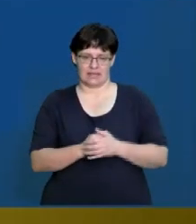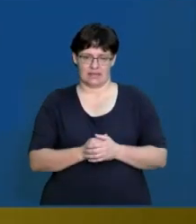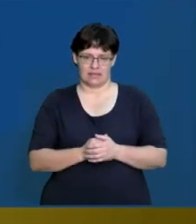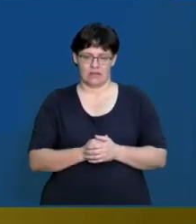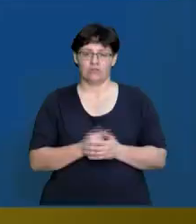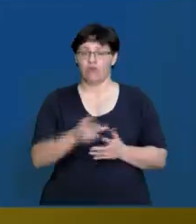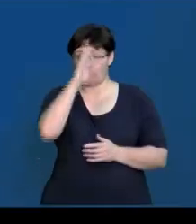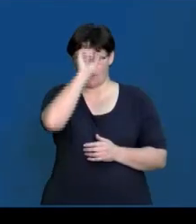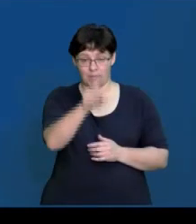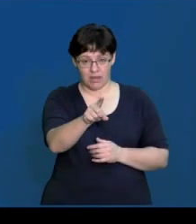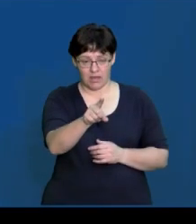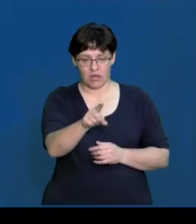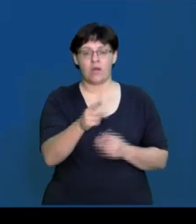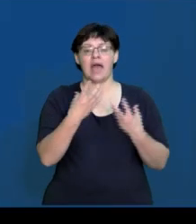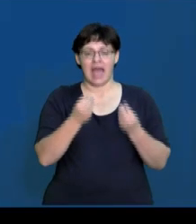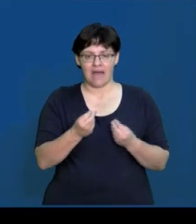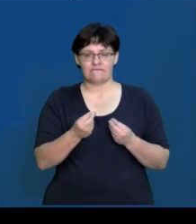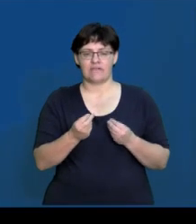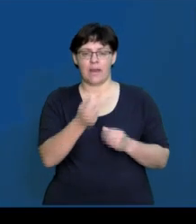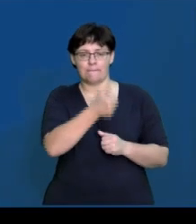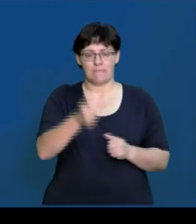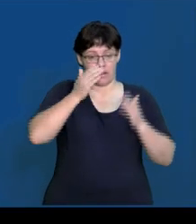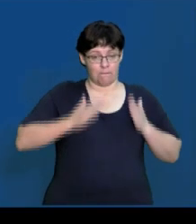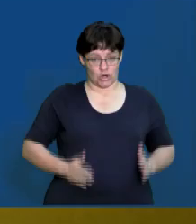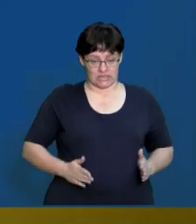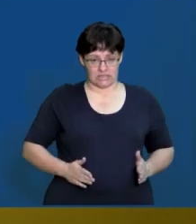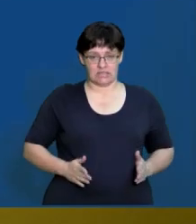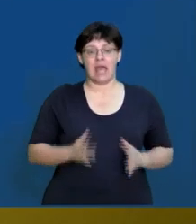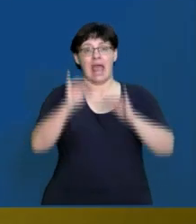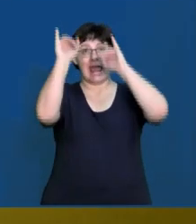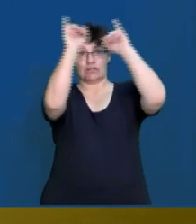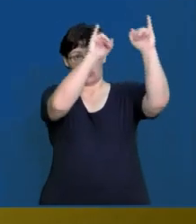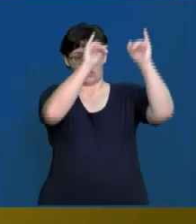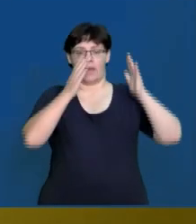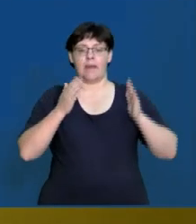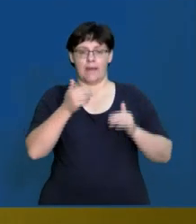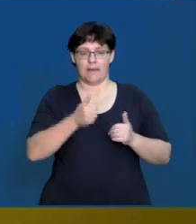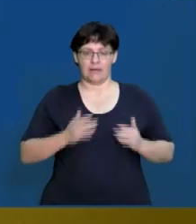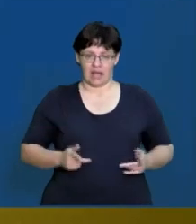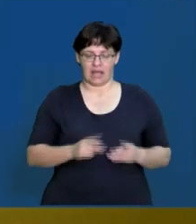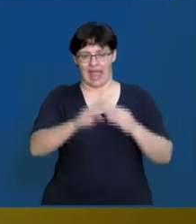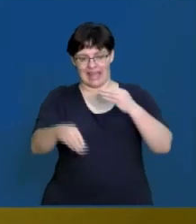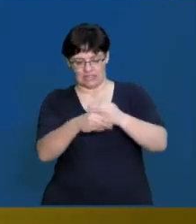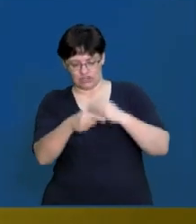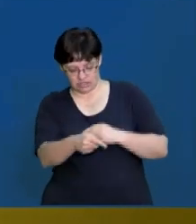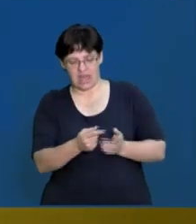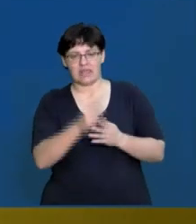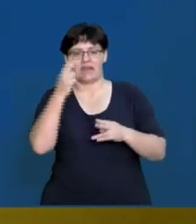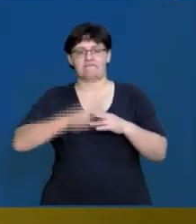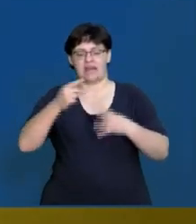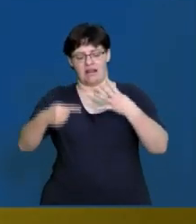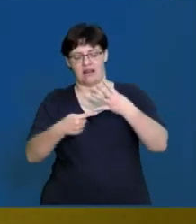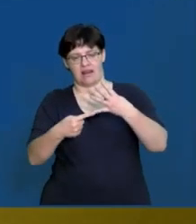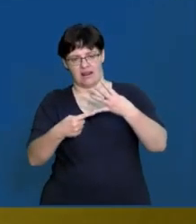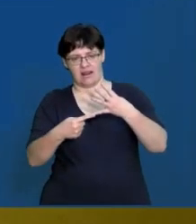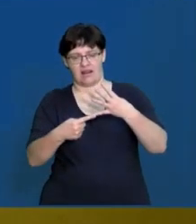essay, right? So remember, I said we have got our main body, we have got our introduction, we have got our additional part,